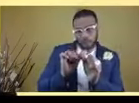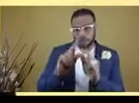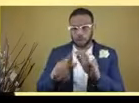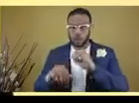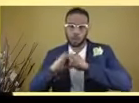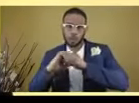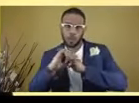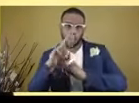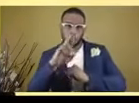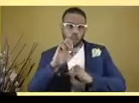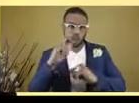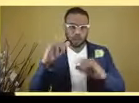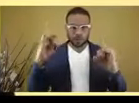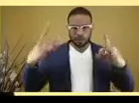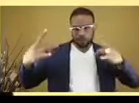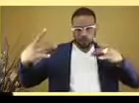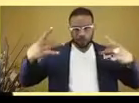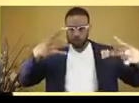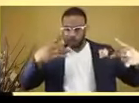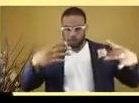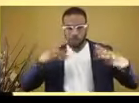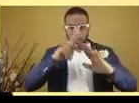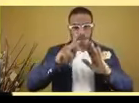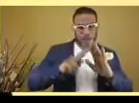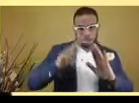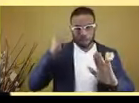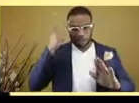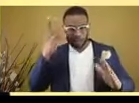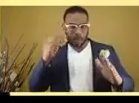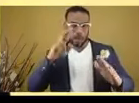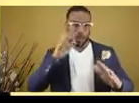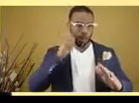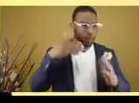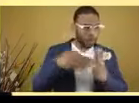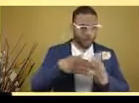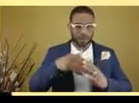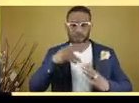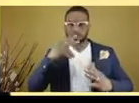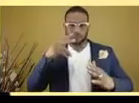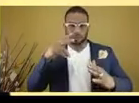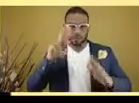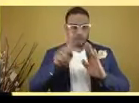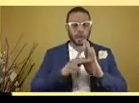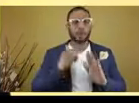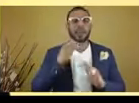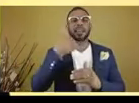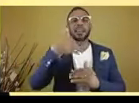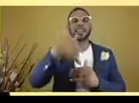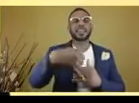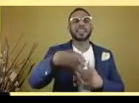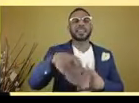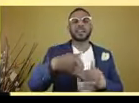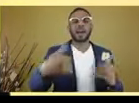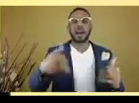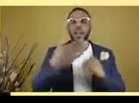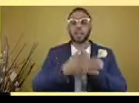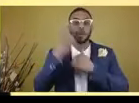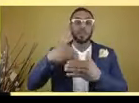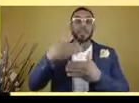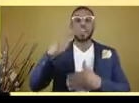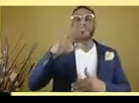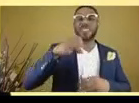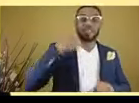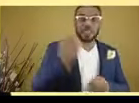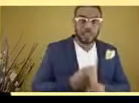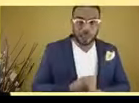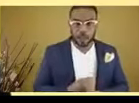racial animosity and policy, and racist policies, we can divide the country for the next 50 years and